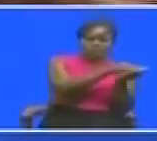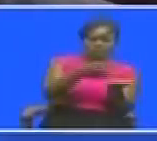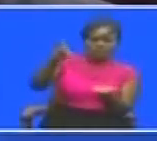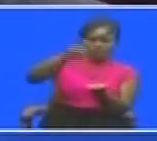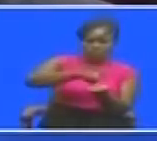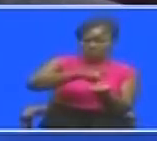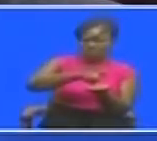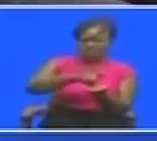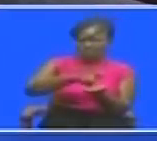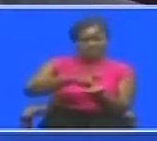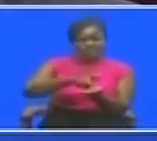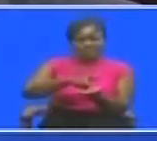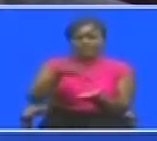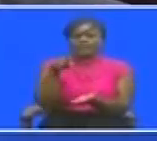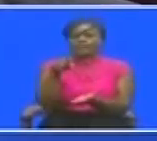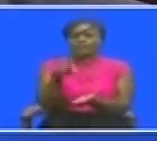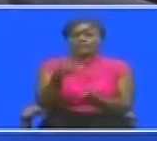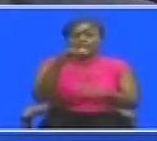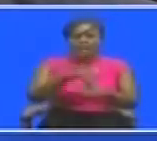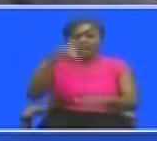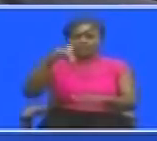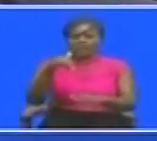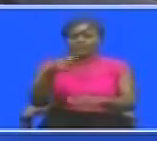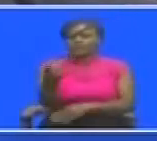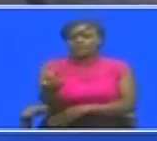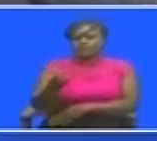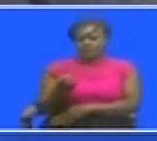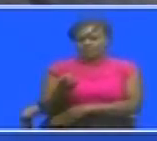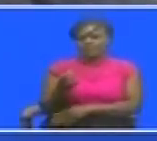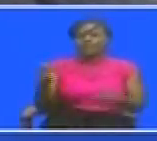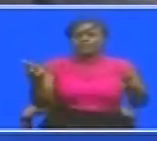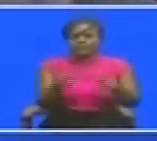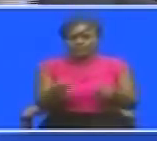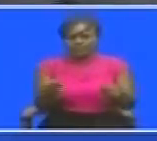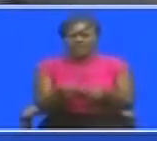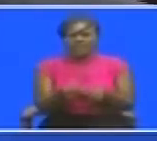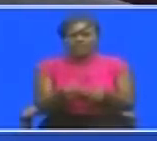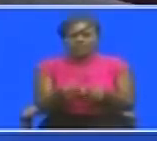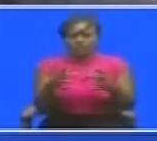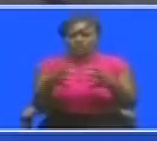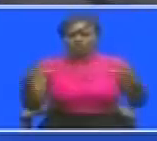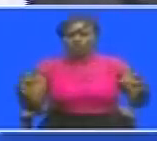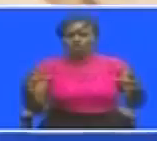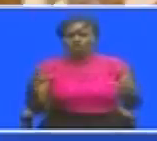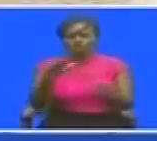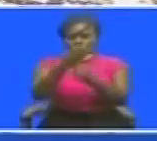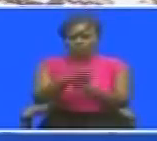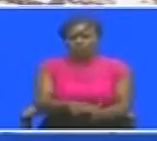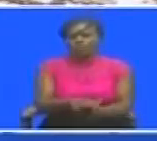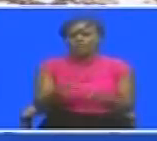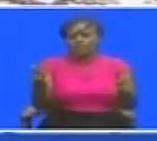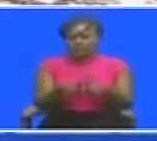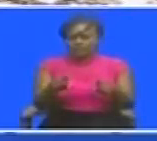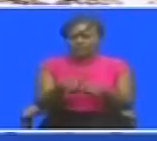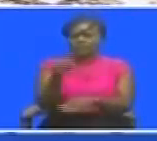rates, that will going to affect aggregate demand, and that is going to reduce growth for 2015. The World Bank